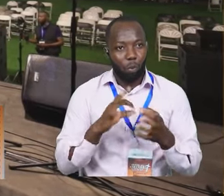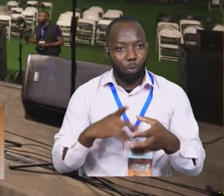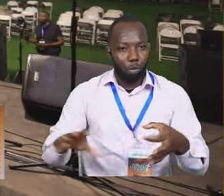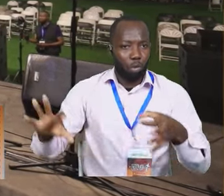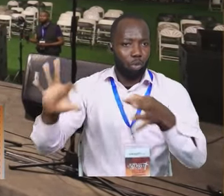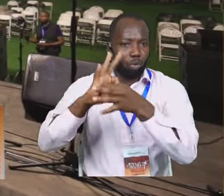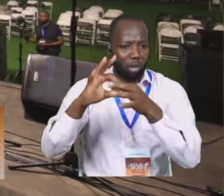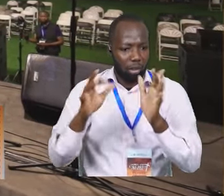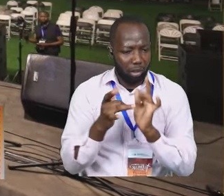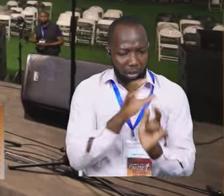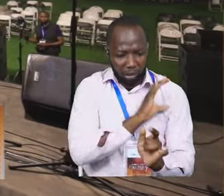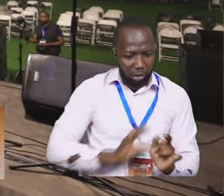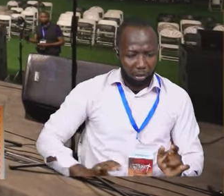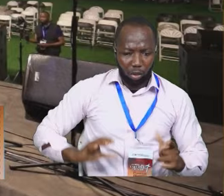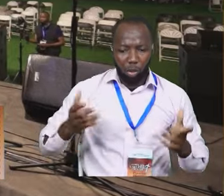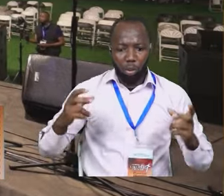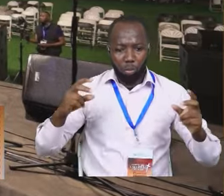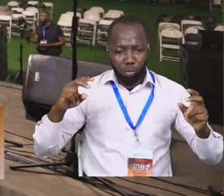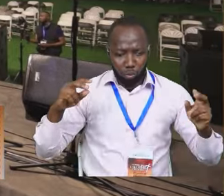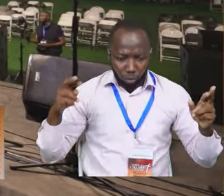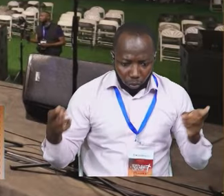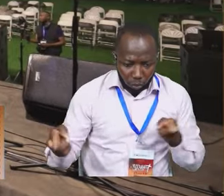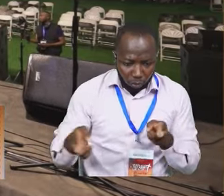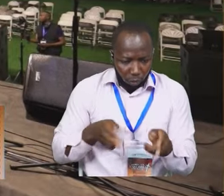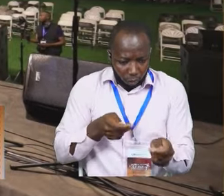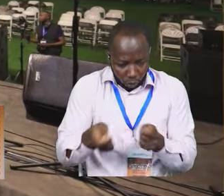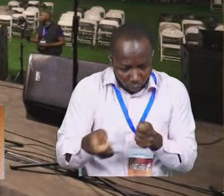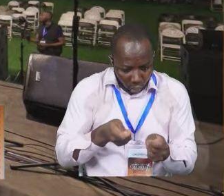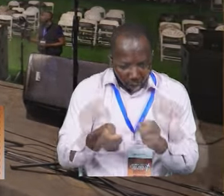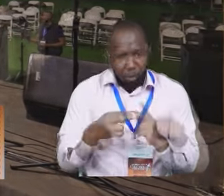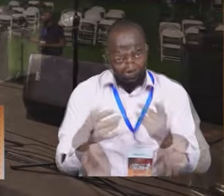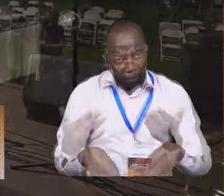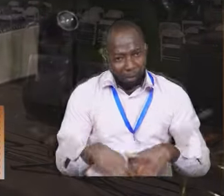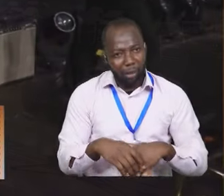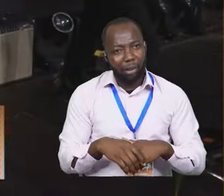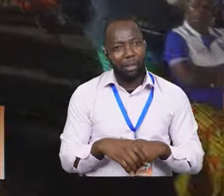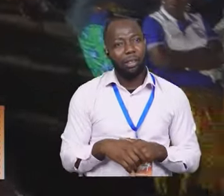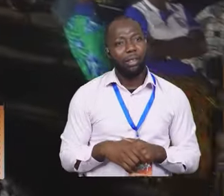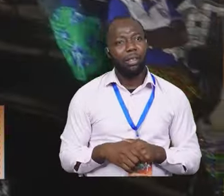We together with Jesus reign. And so come to Him.